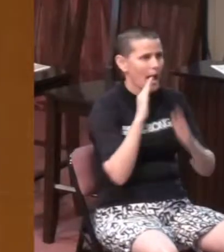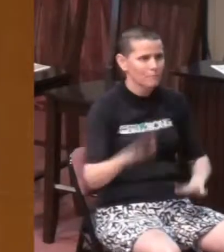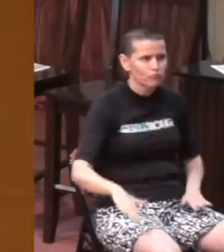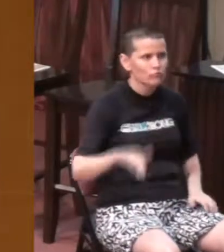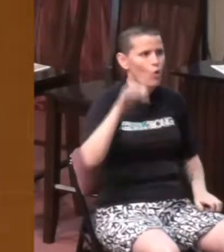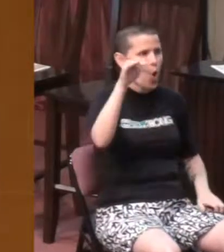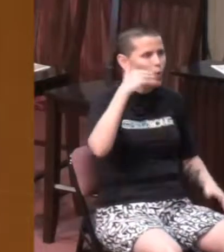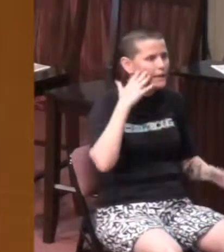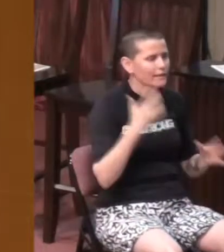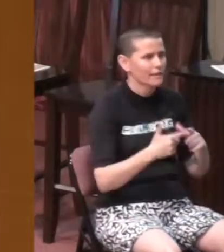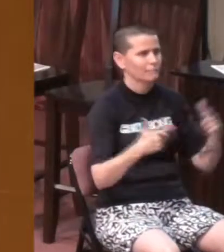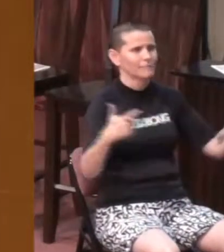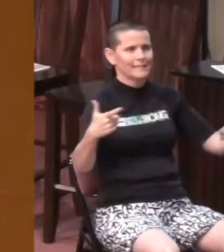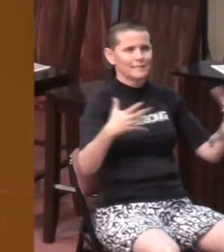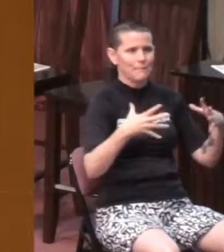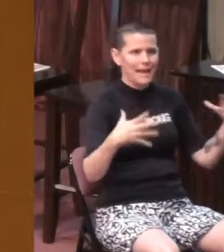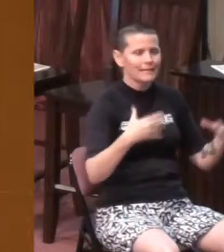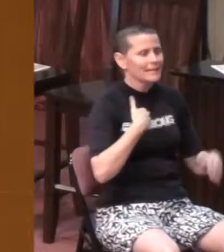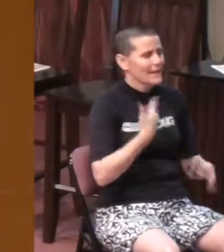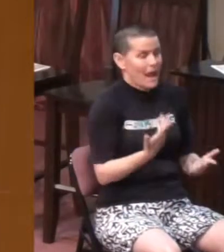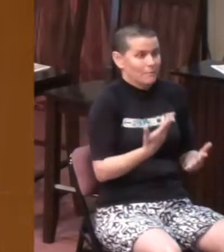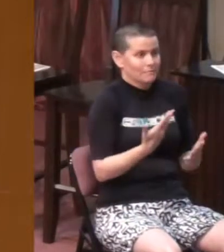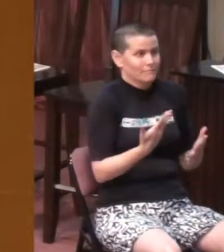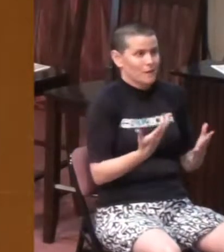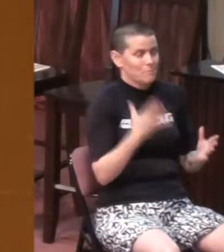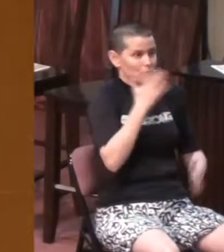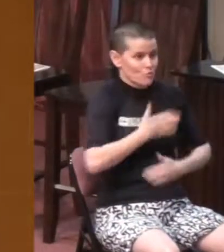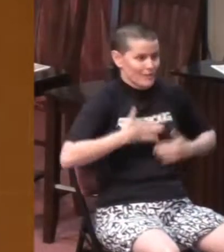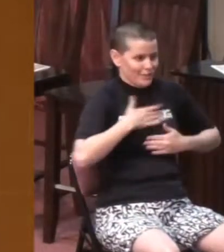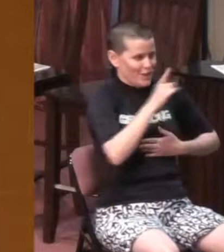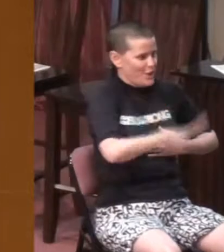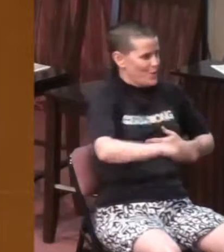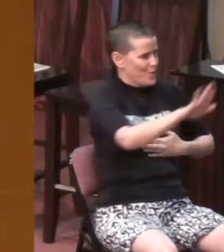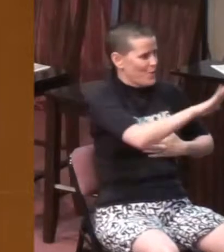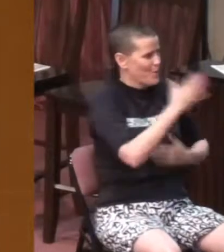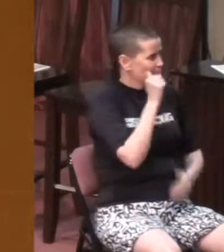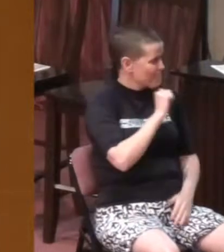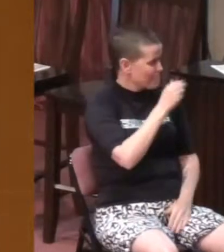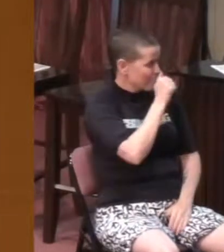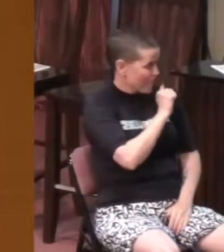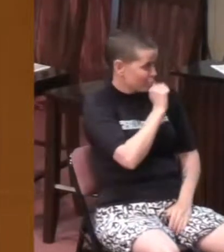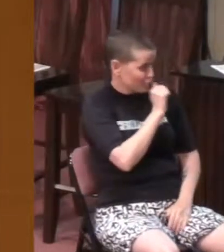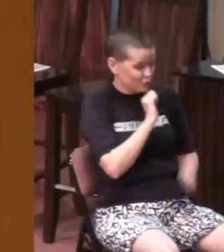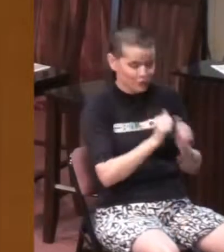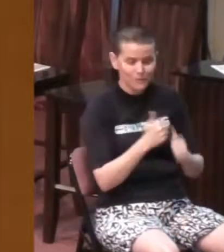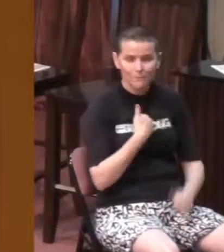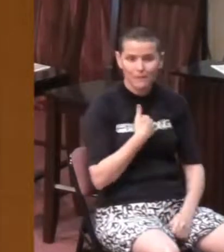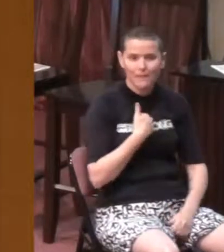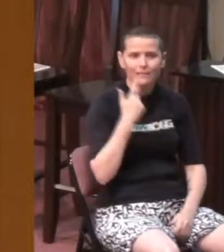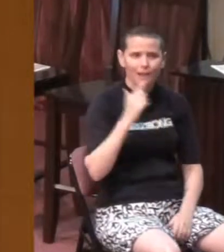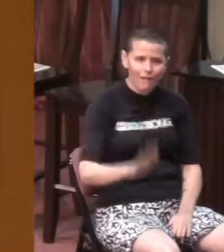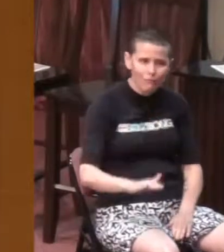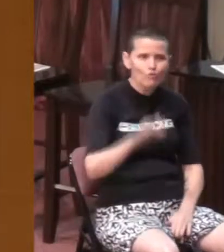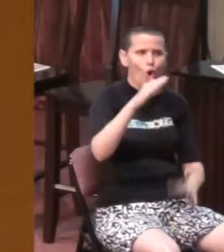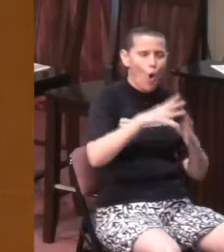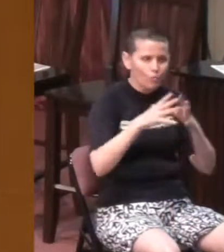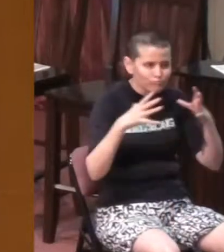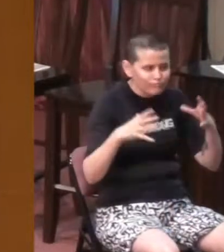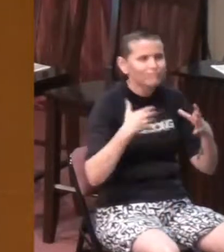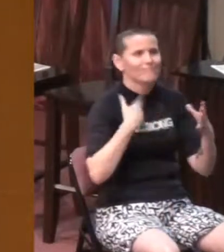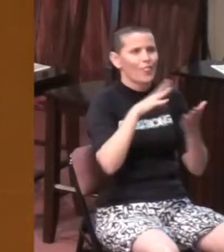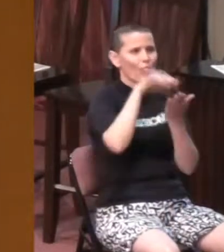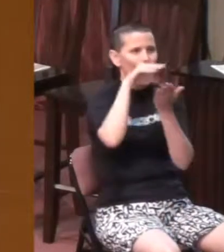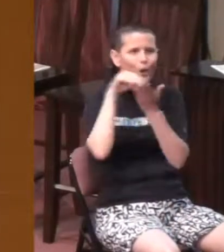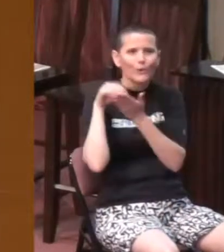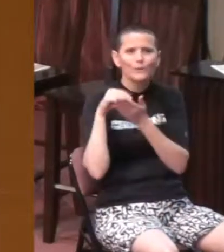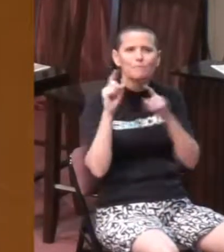for your patience with me as I continue to grow. But the real sweetness has come in how much I have found